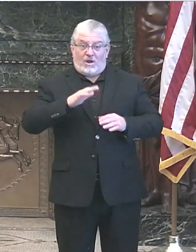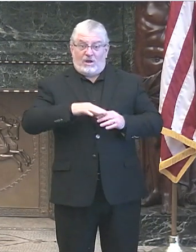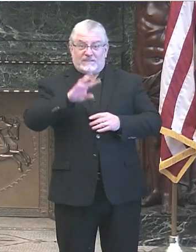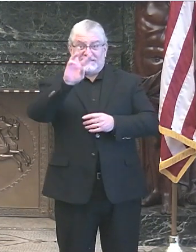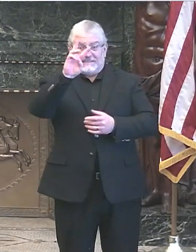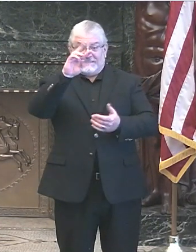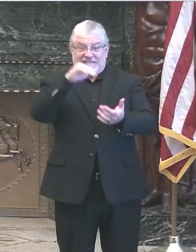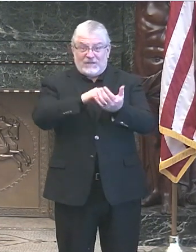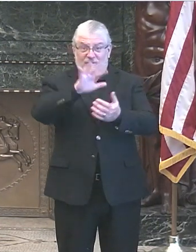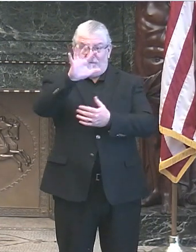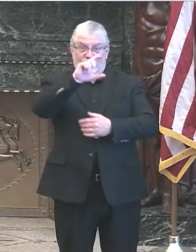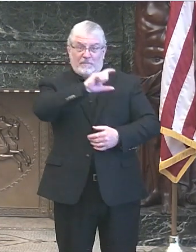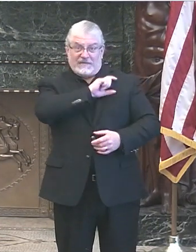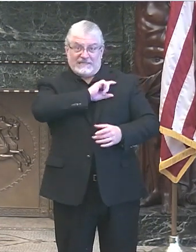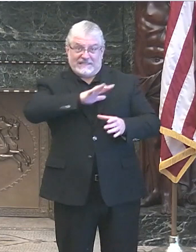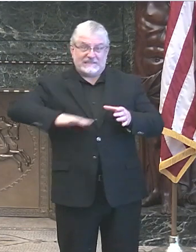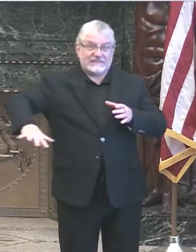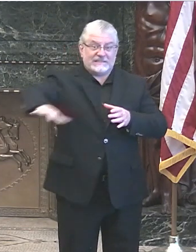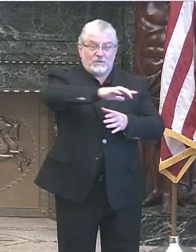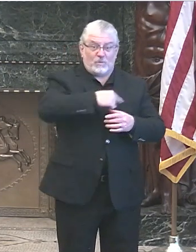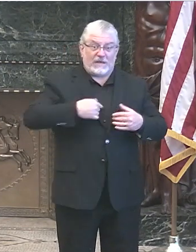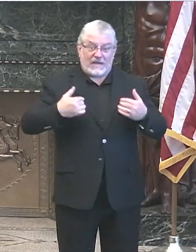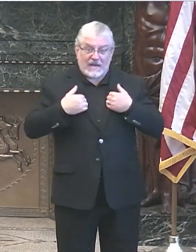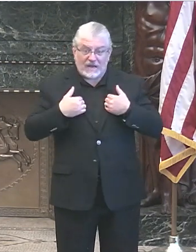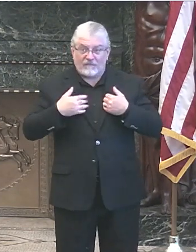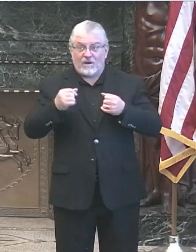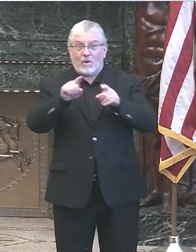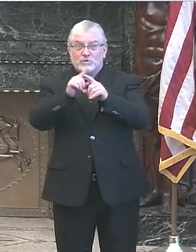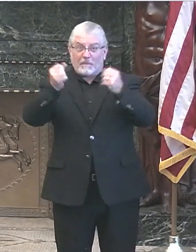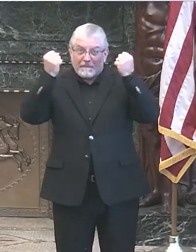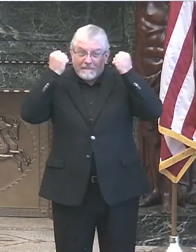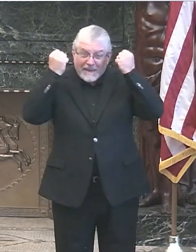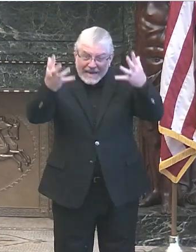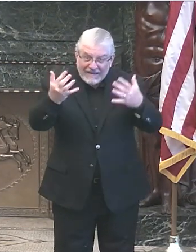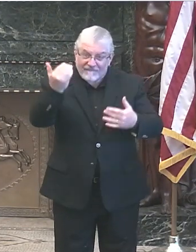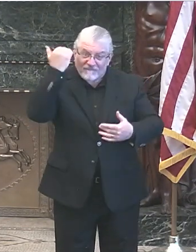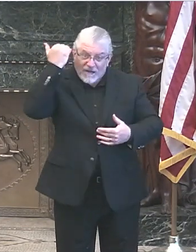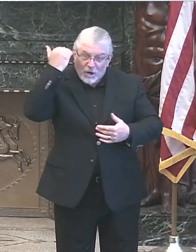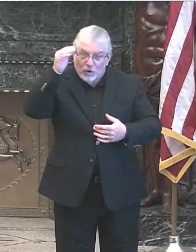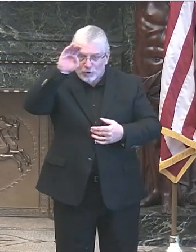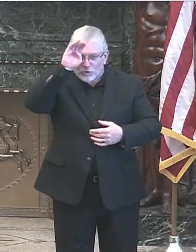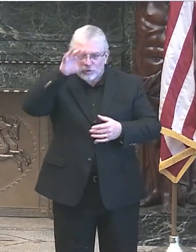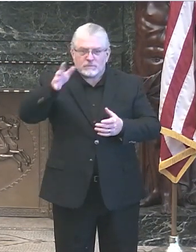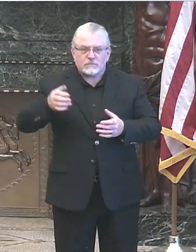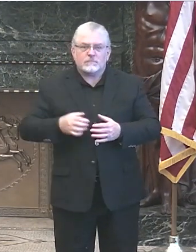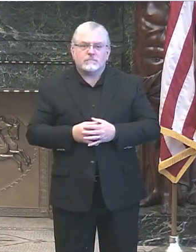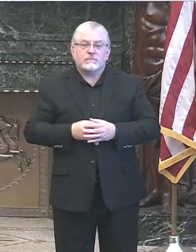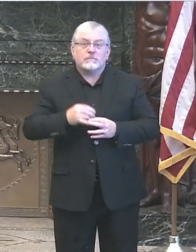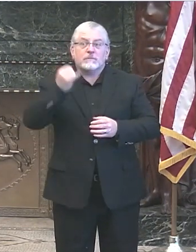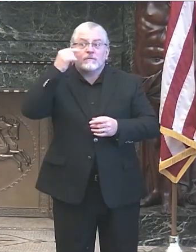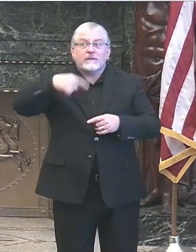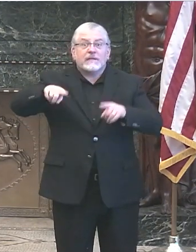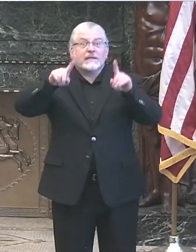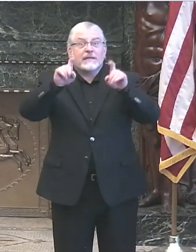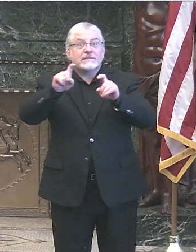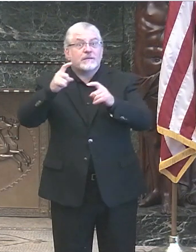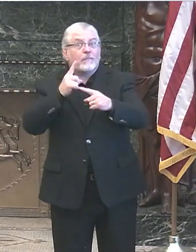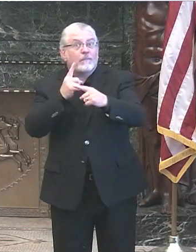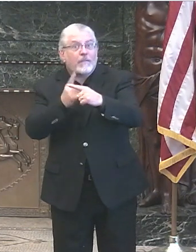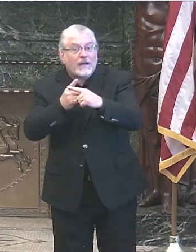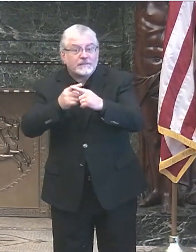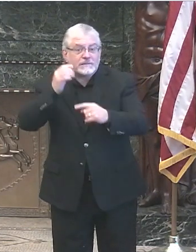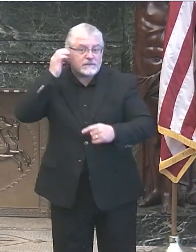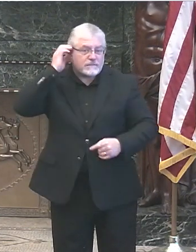expect a certain number of them to test positive. But just because they test positive doesn't mean that they were exposed through work. They could